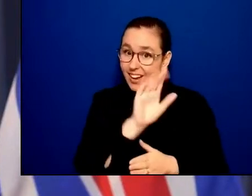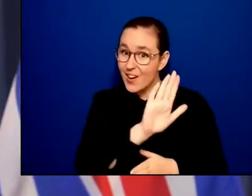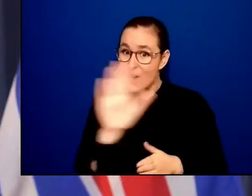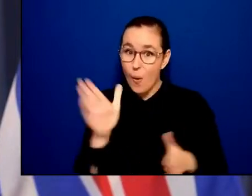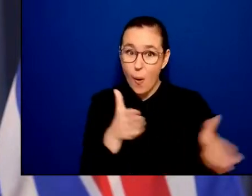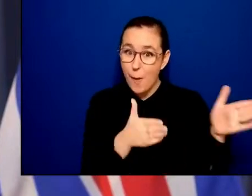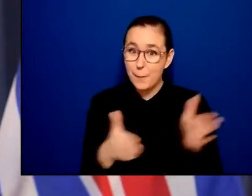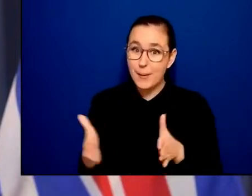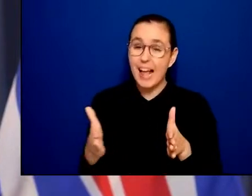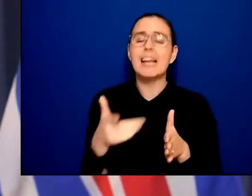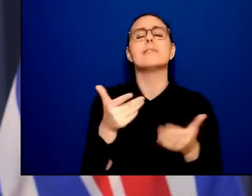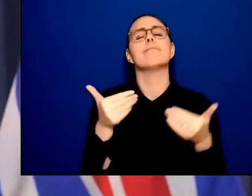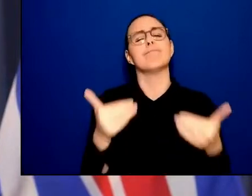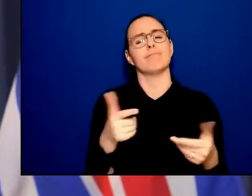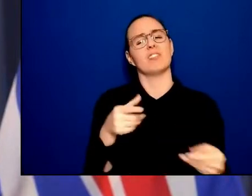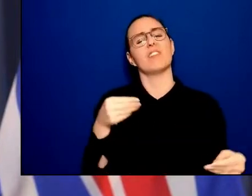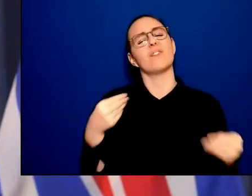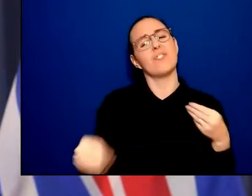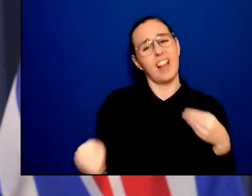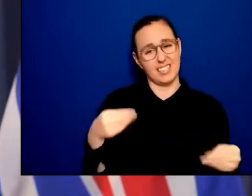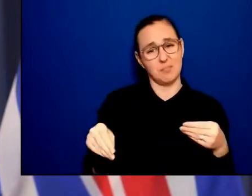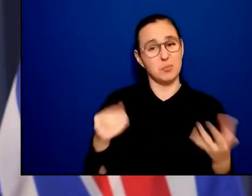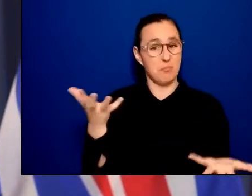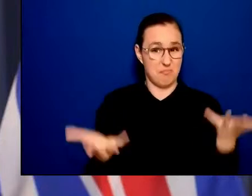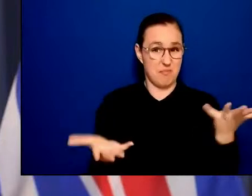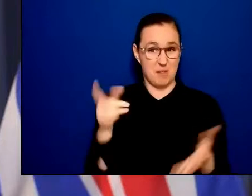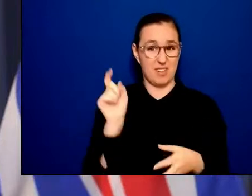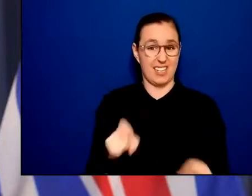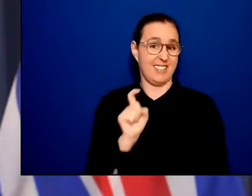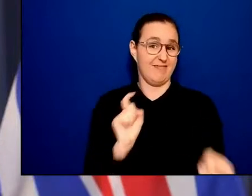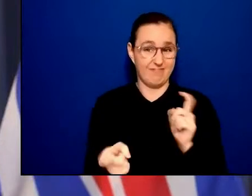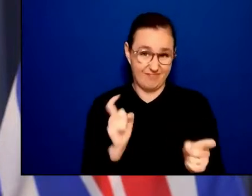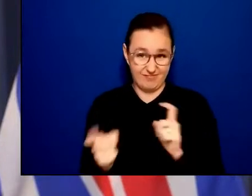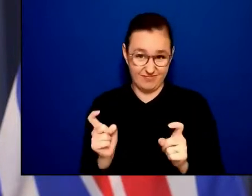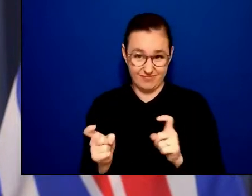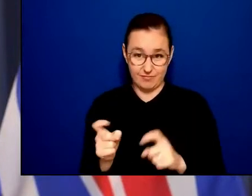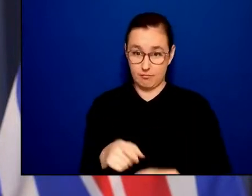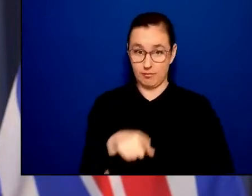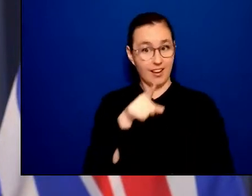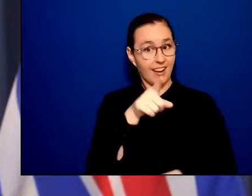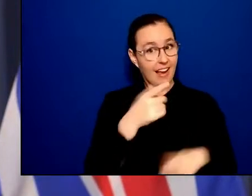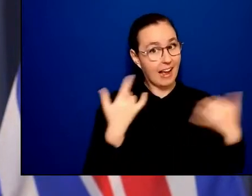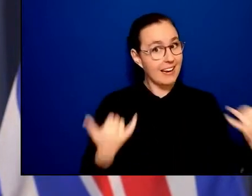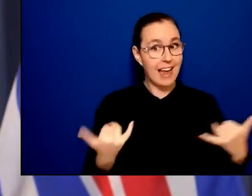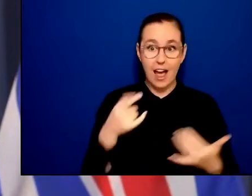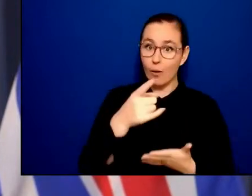now is not the time to travel or to travel through any areas affected by this emergency.